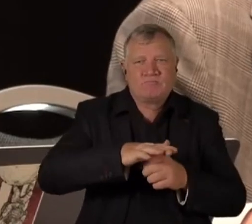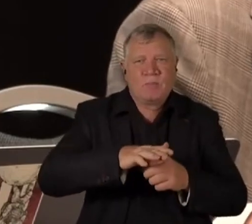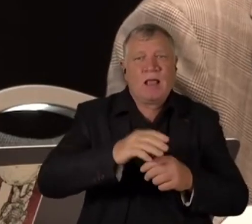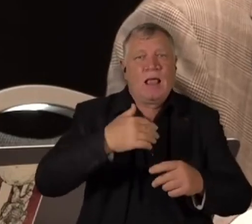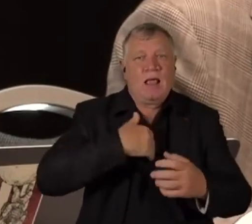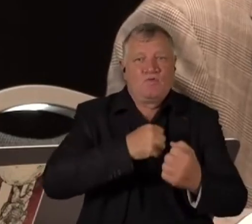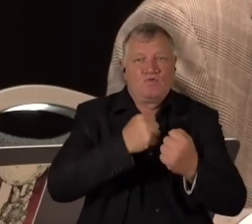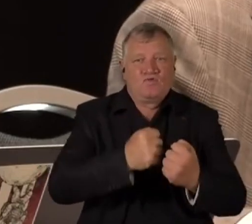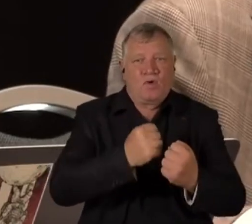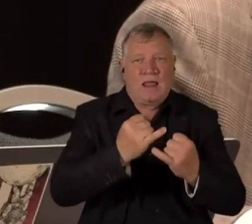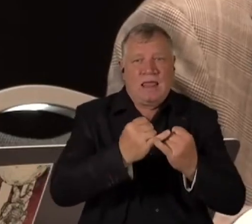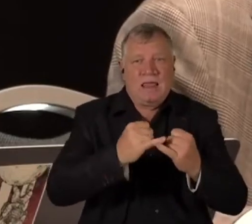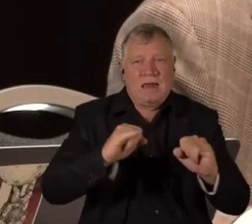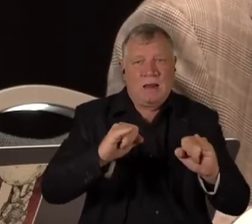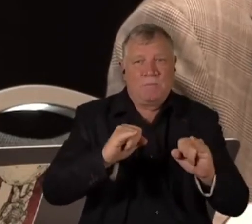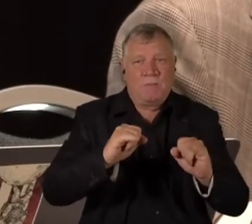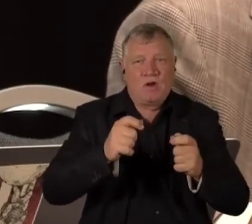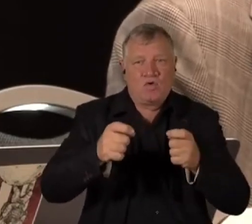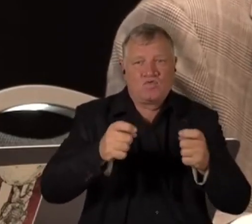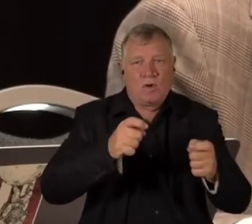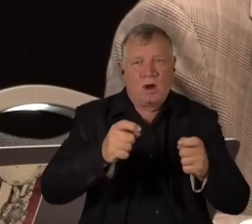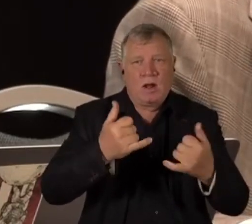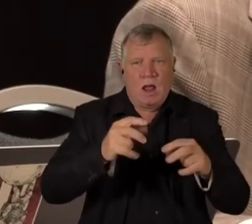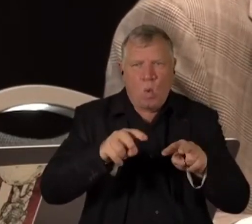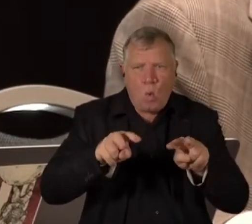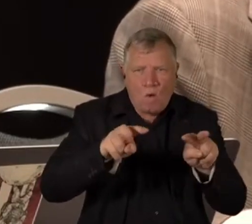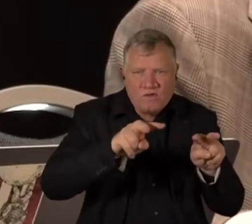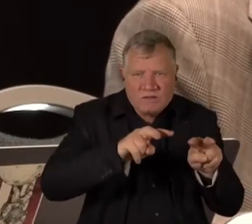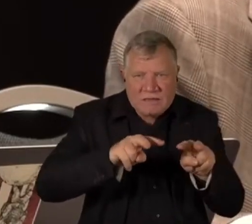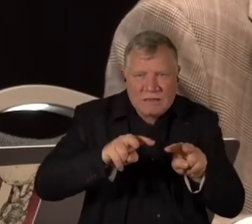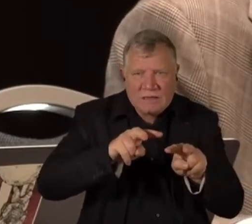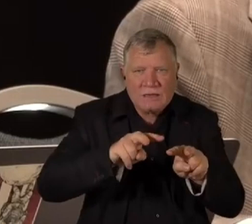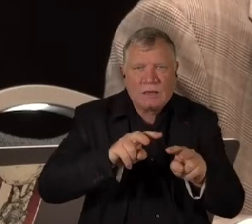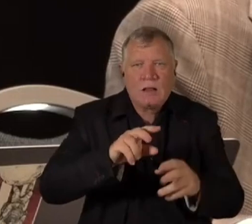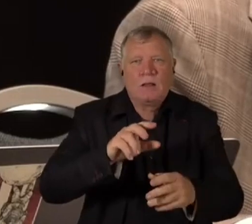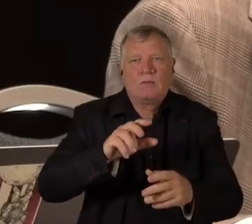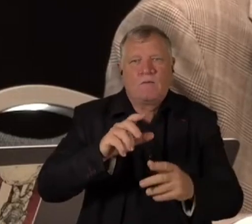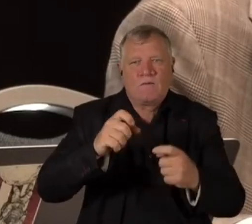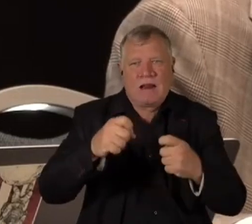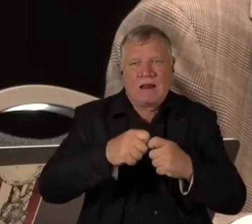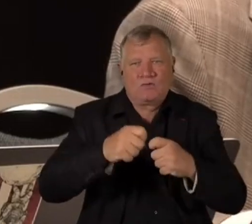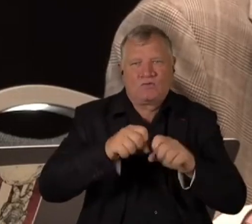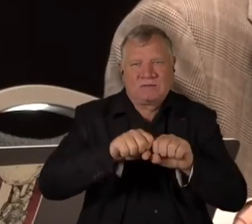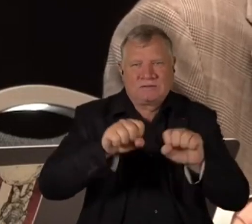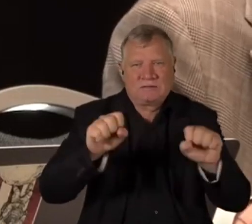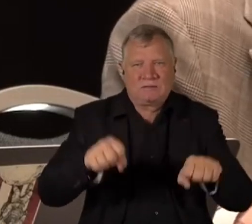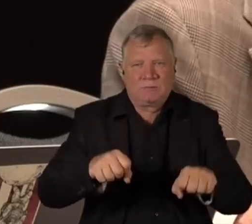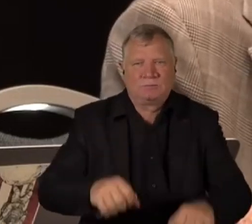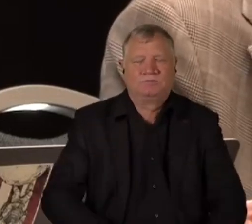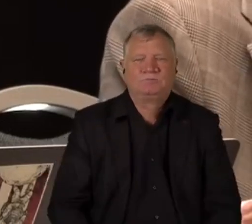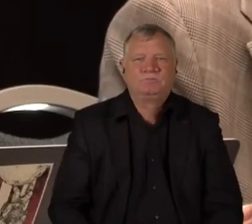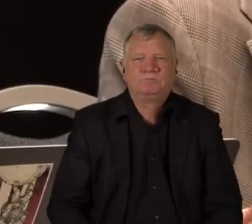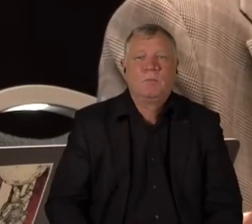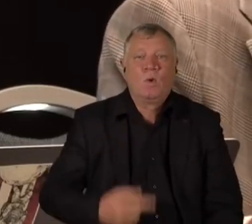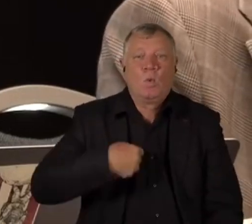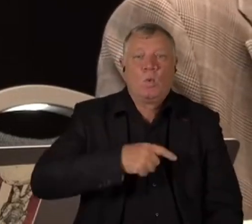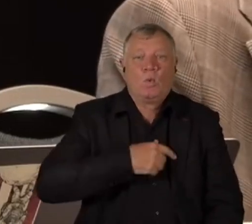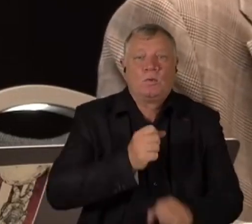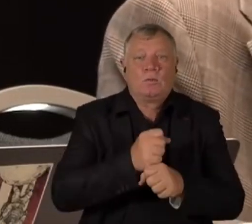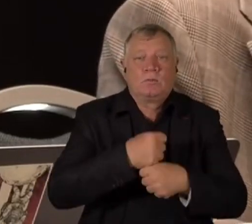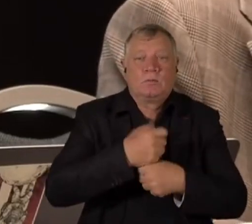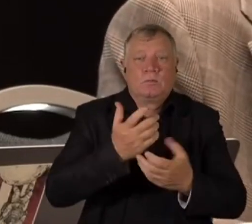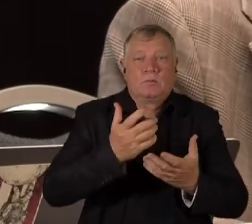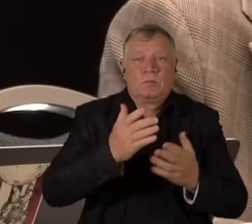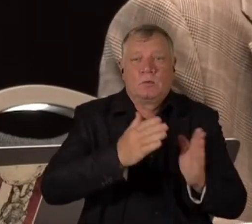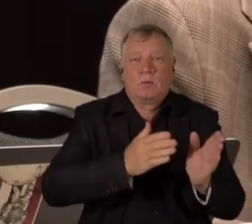independent regulator, now overseeing the power system. We created a plan to implement the